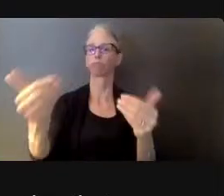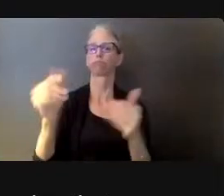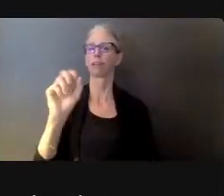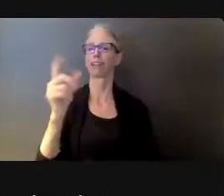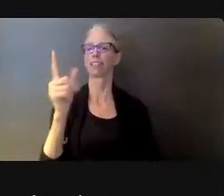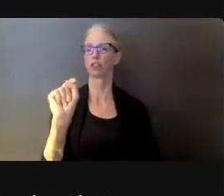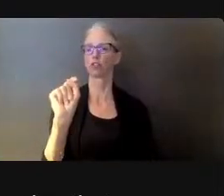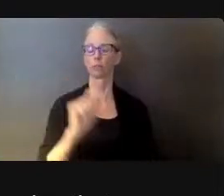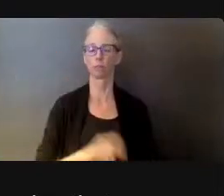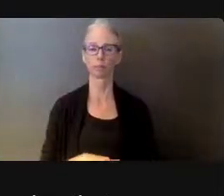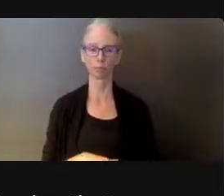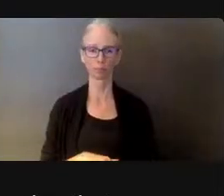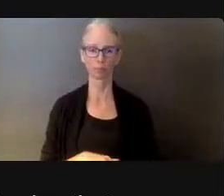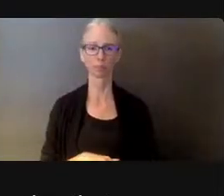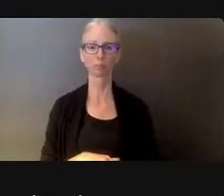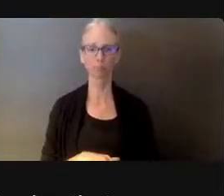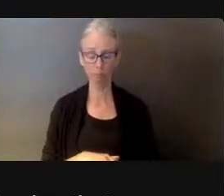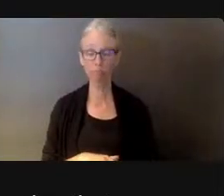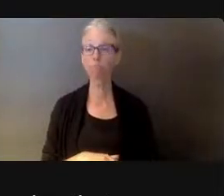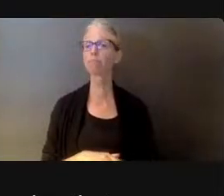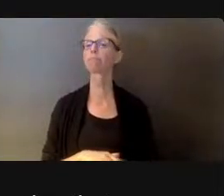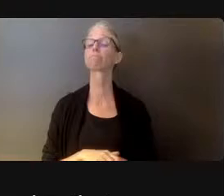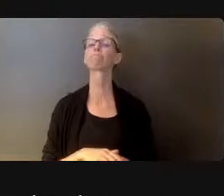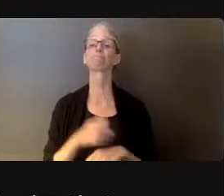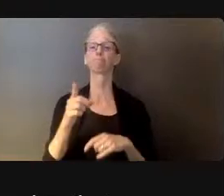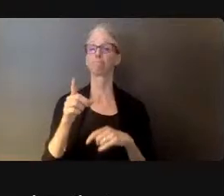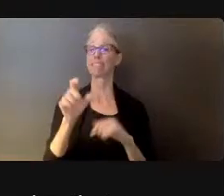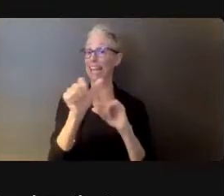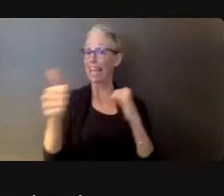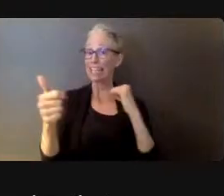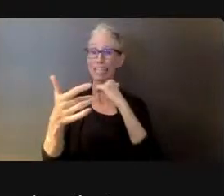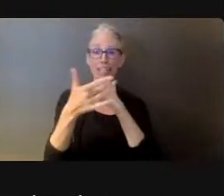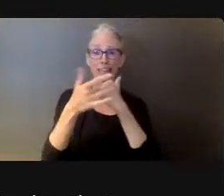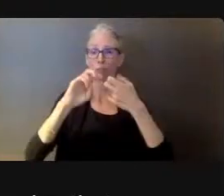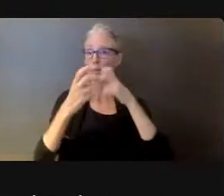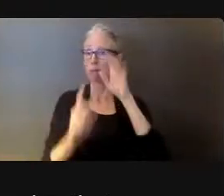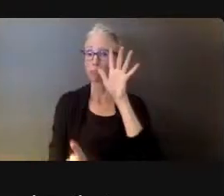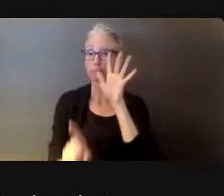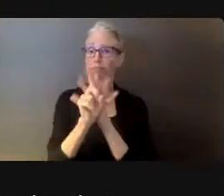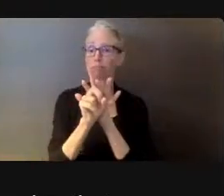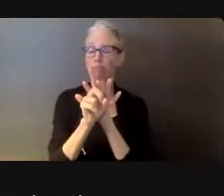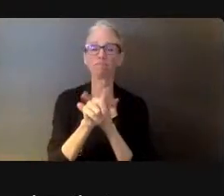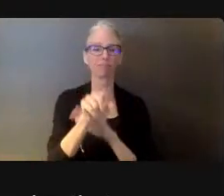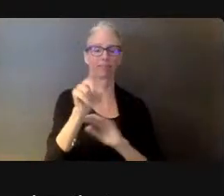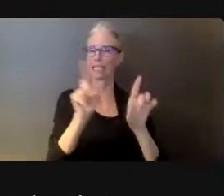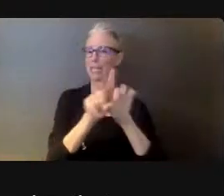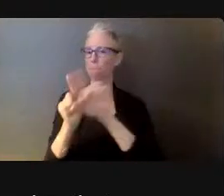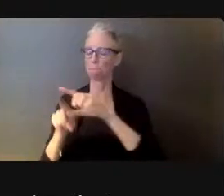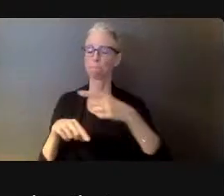If you run into any technical difficulties accessing the conference, please email